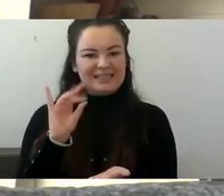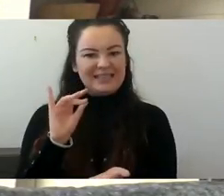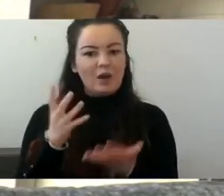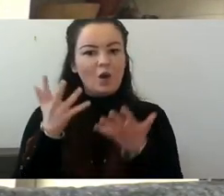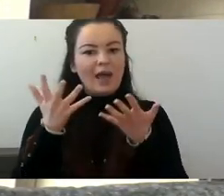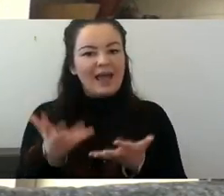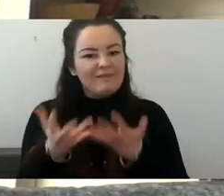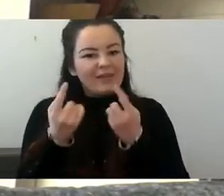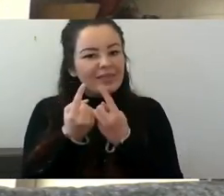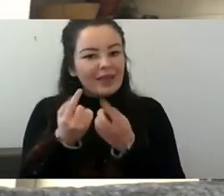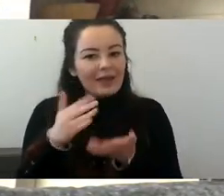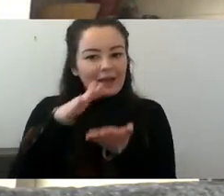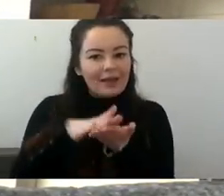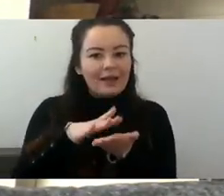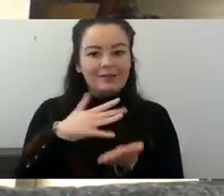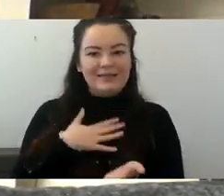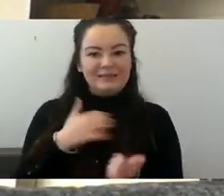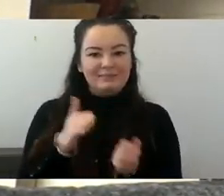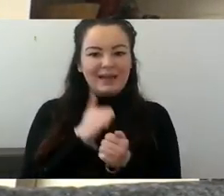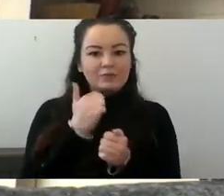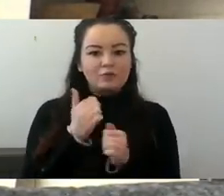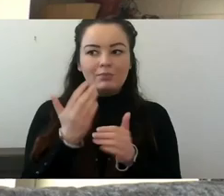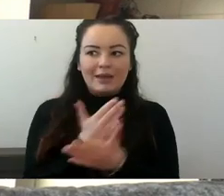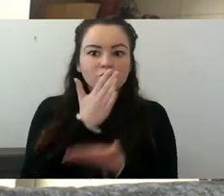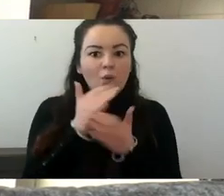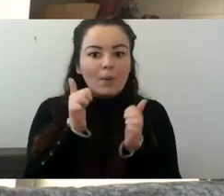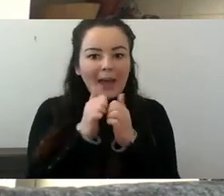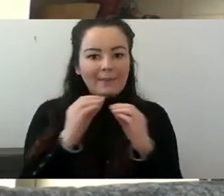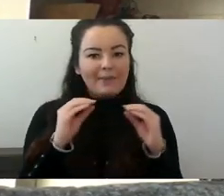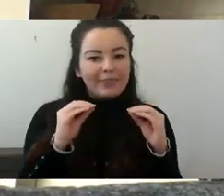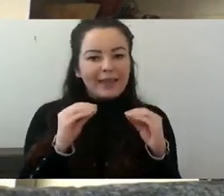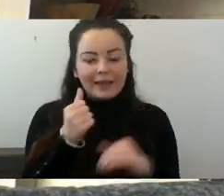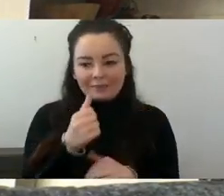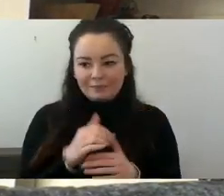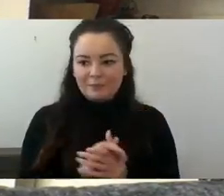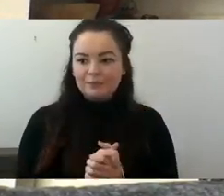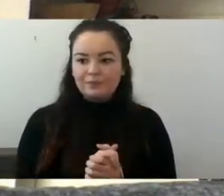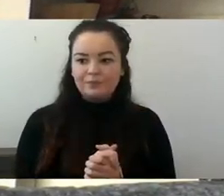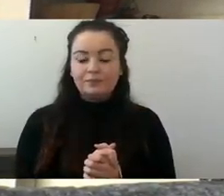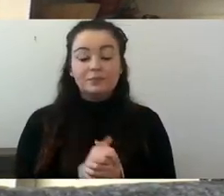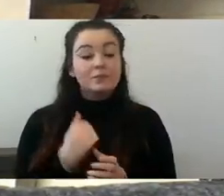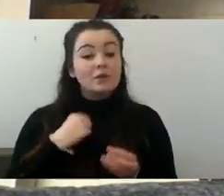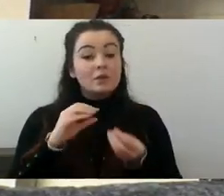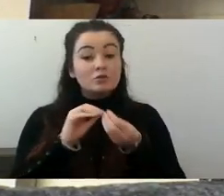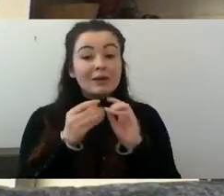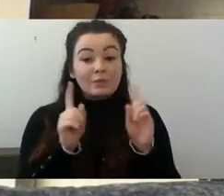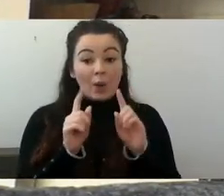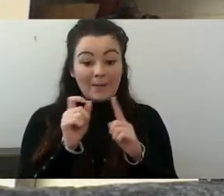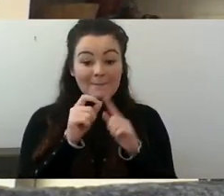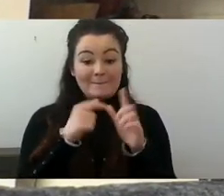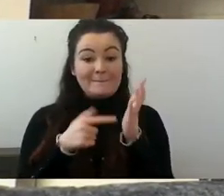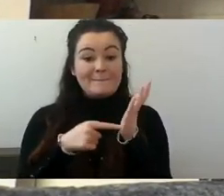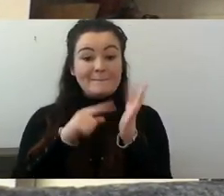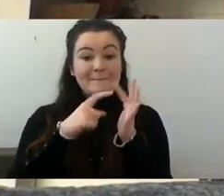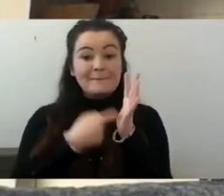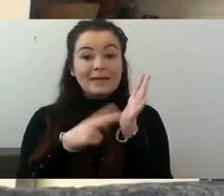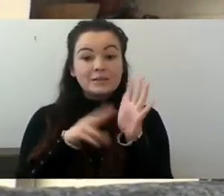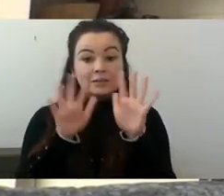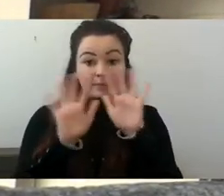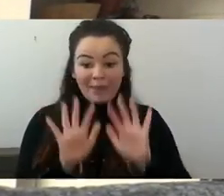we're sticking lots of heavier items down. And we're going to be creating a pattern